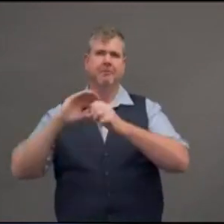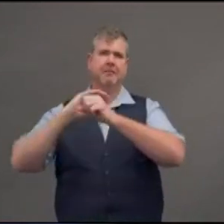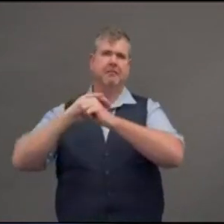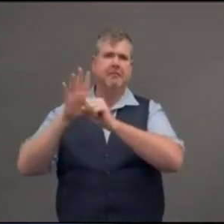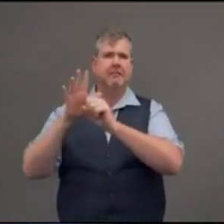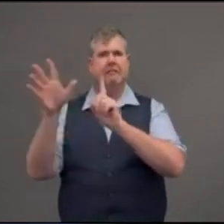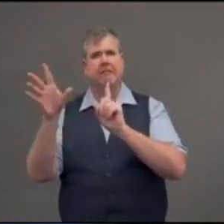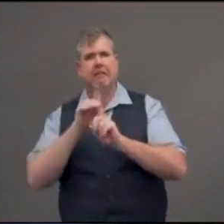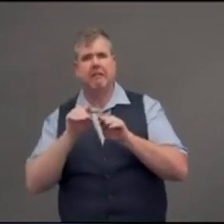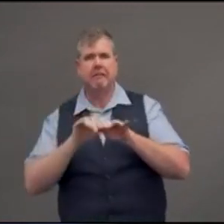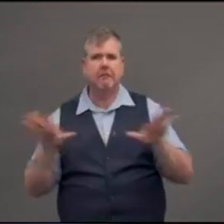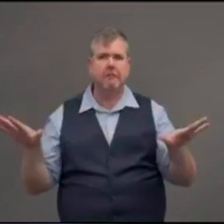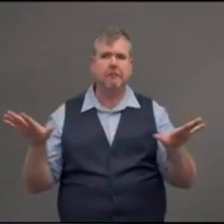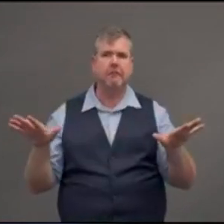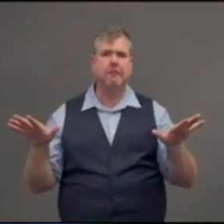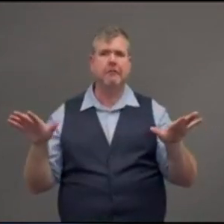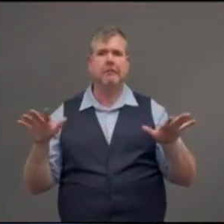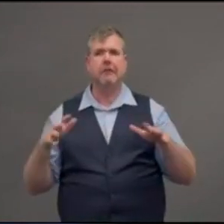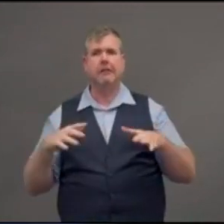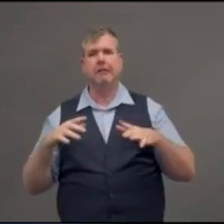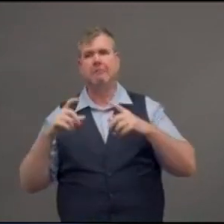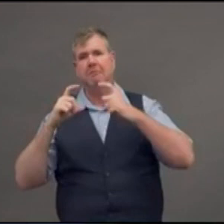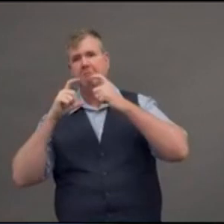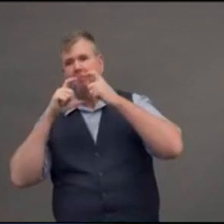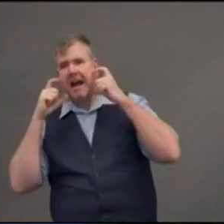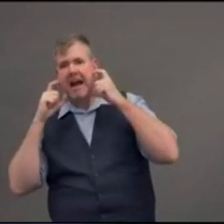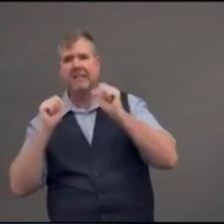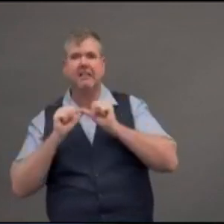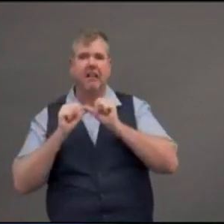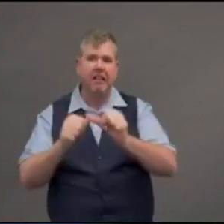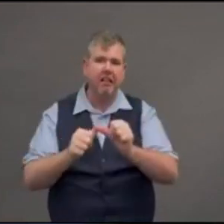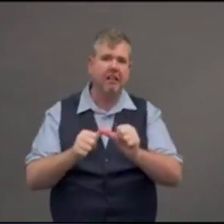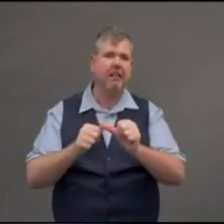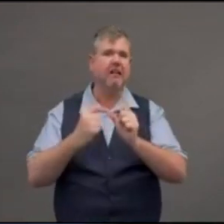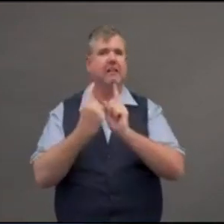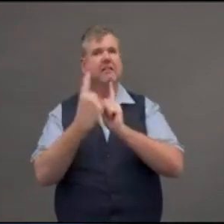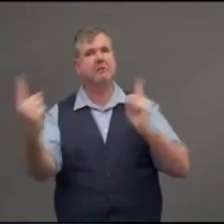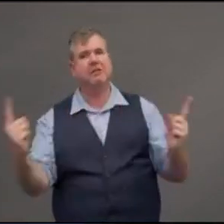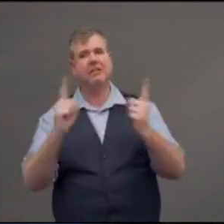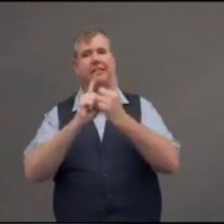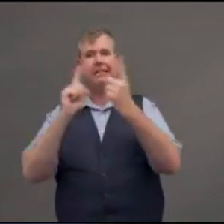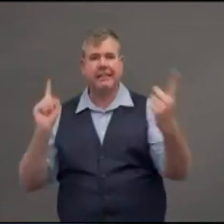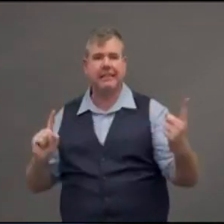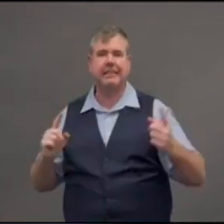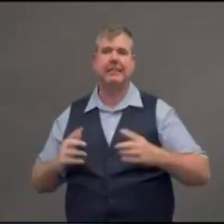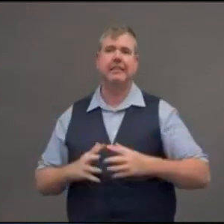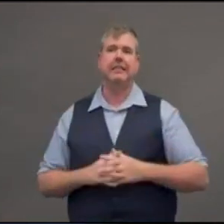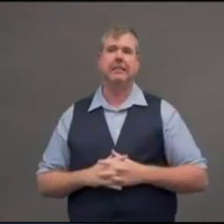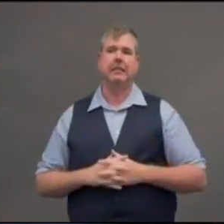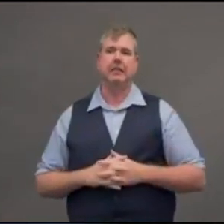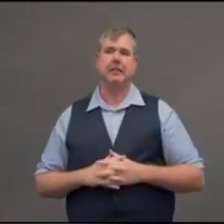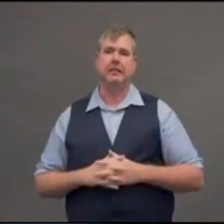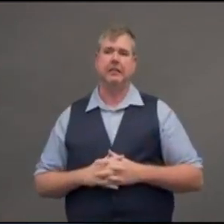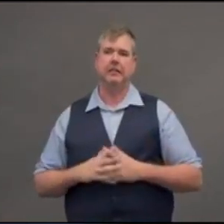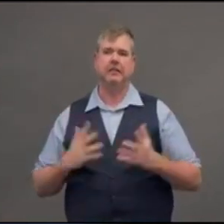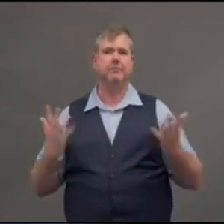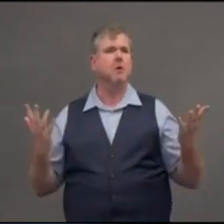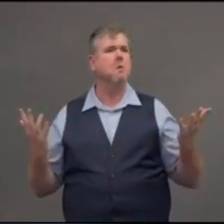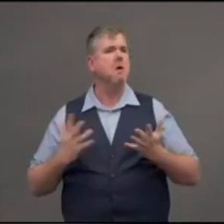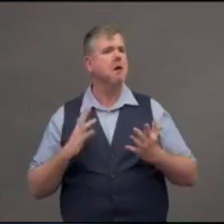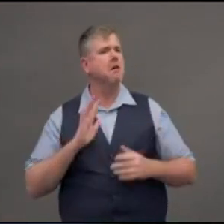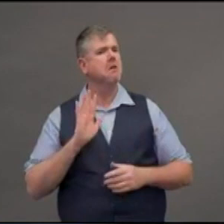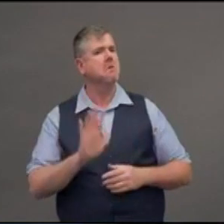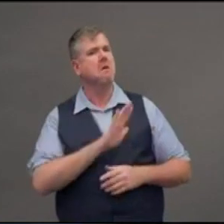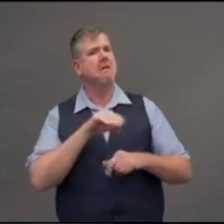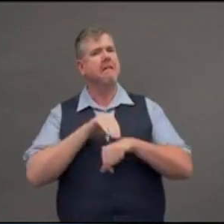mask and having to practice social distancing and physical distancing, what would be your advice to them? My advice